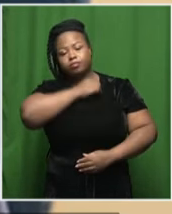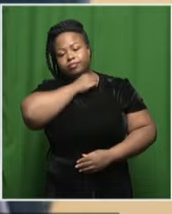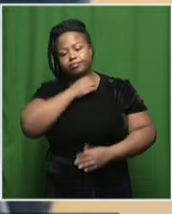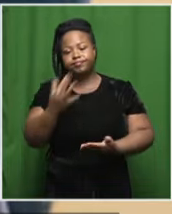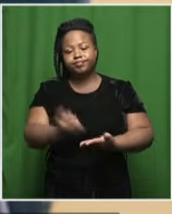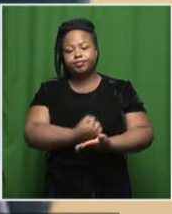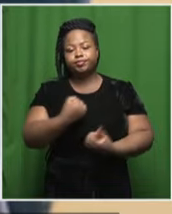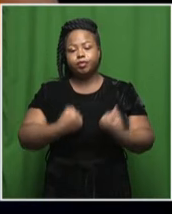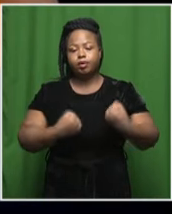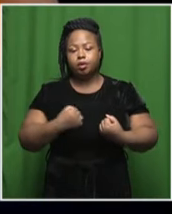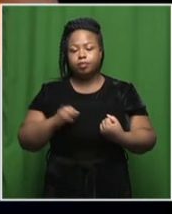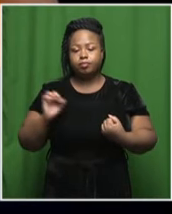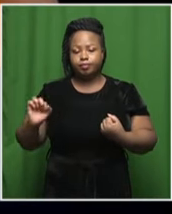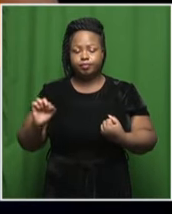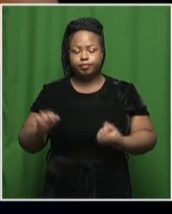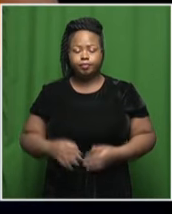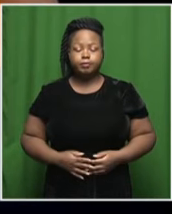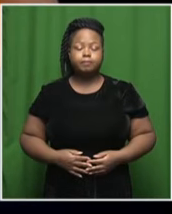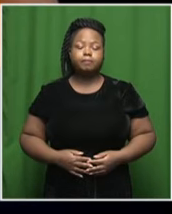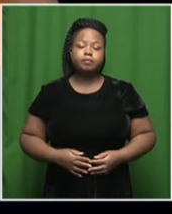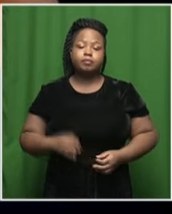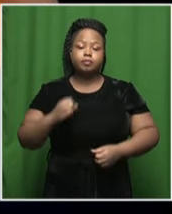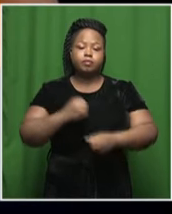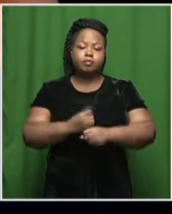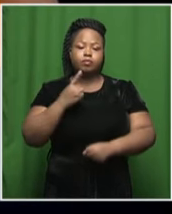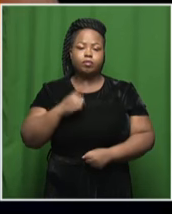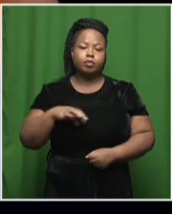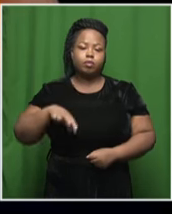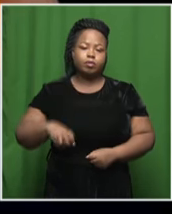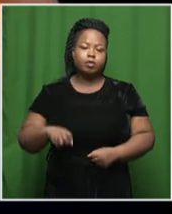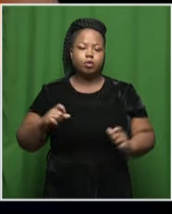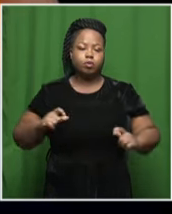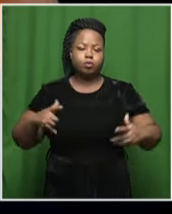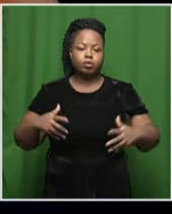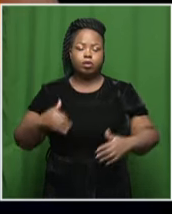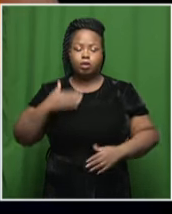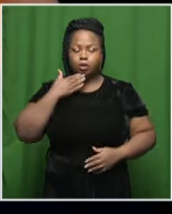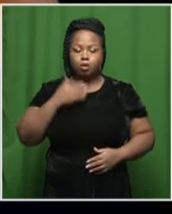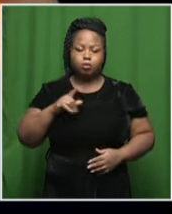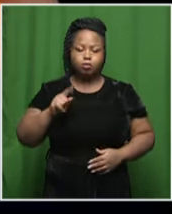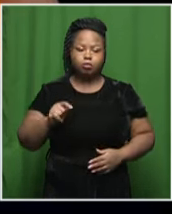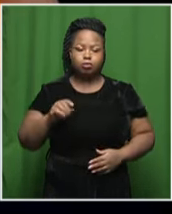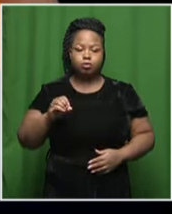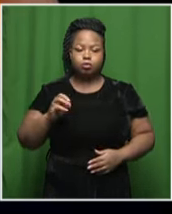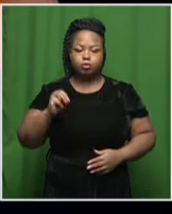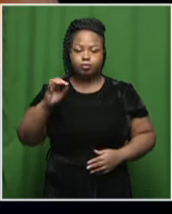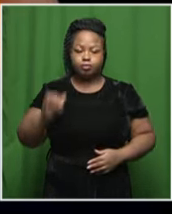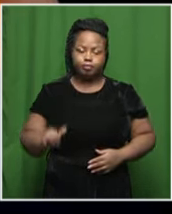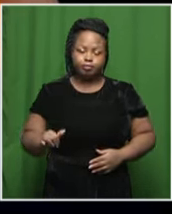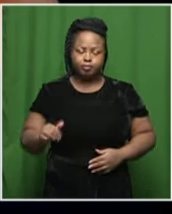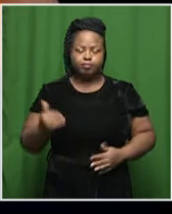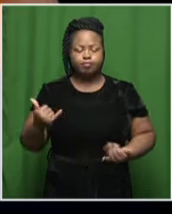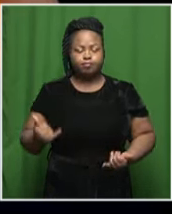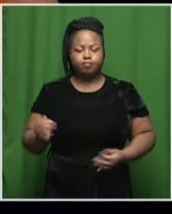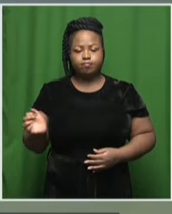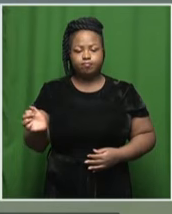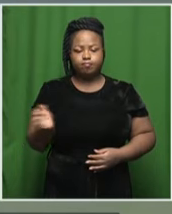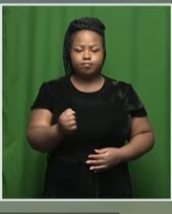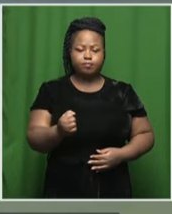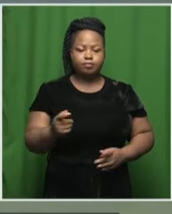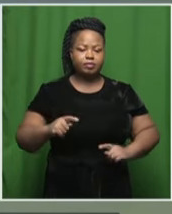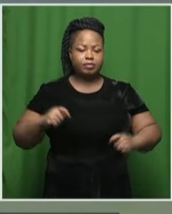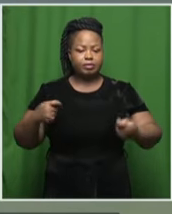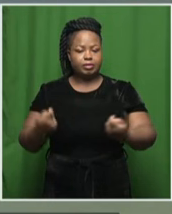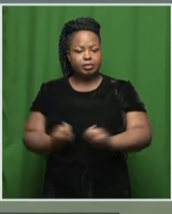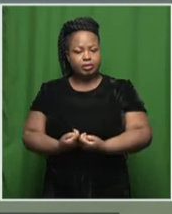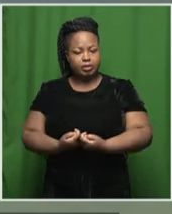his vehicle. Gauteng Provincial Commissioner Lieutenant General Tommy Mthombeni has appointed a team